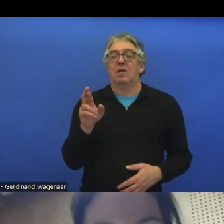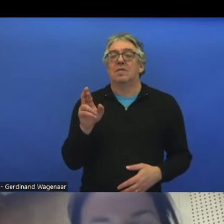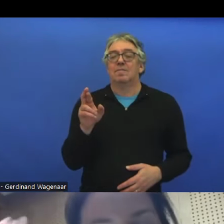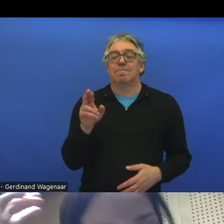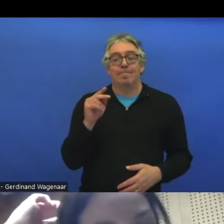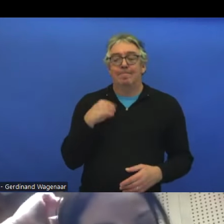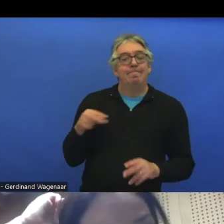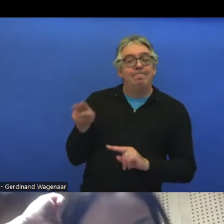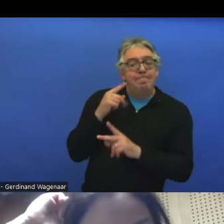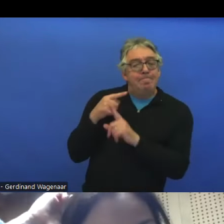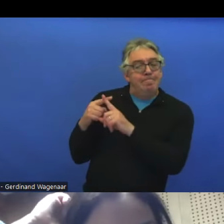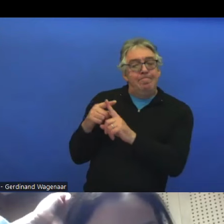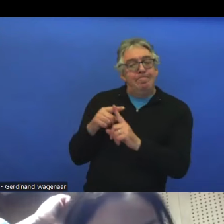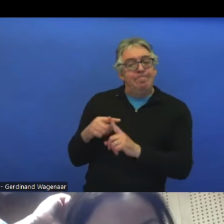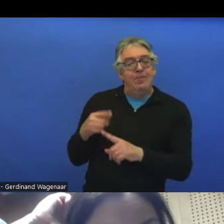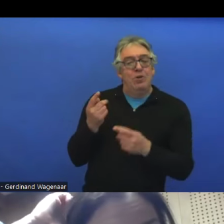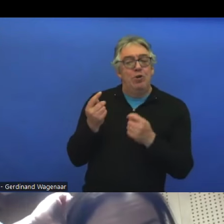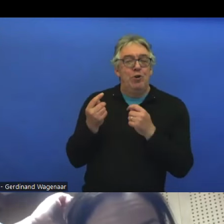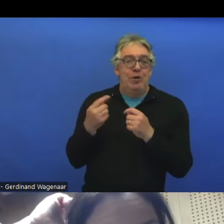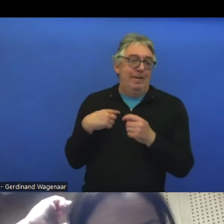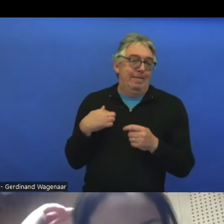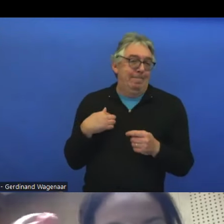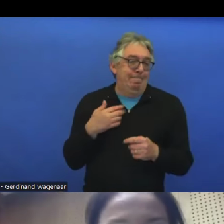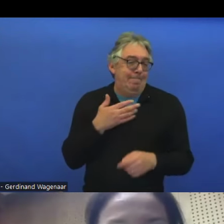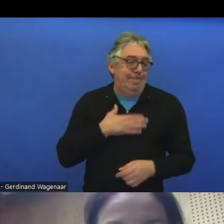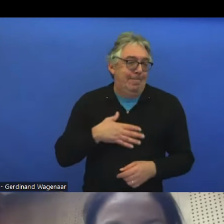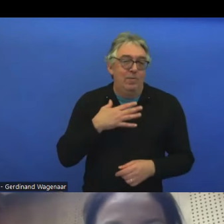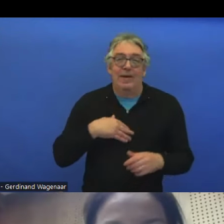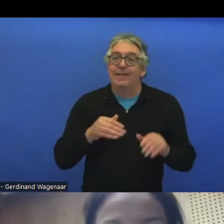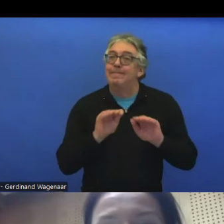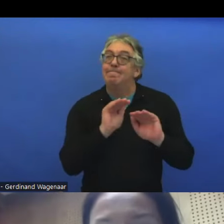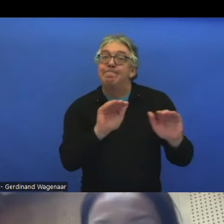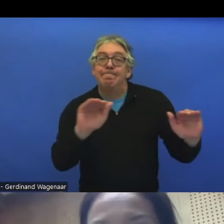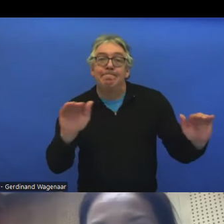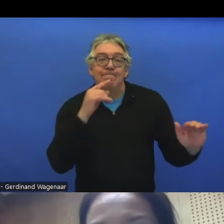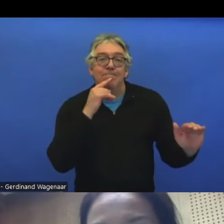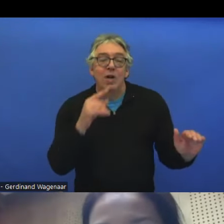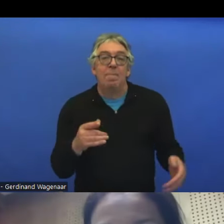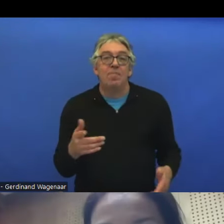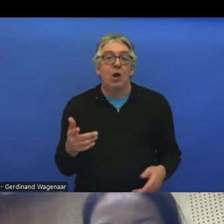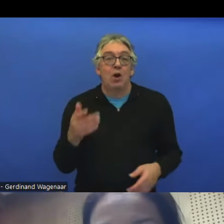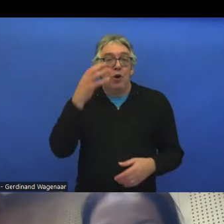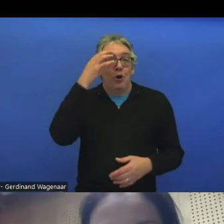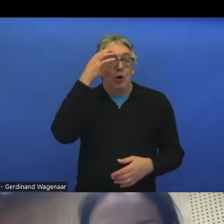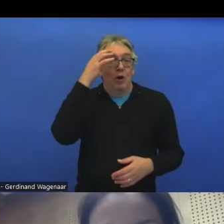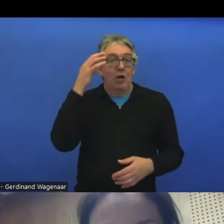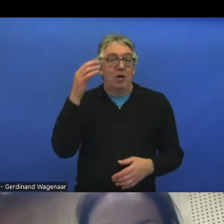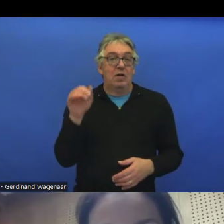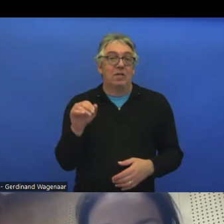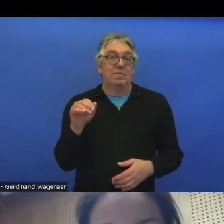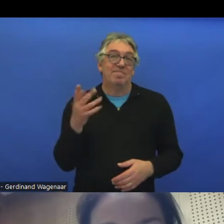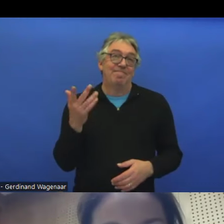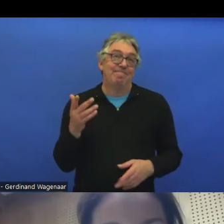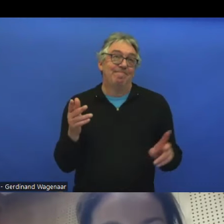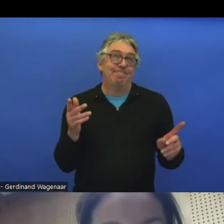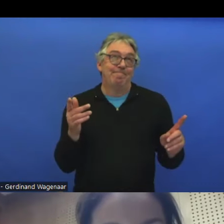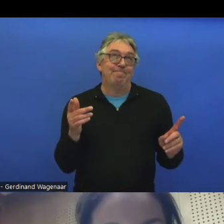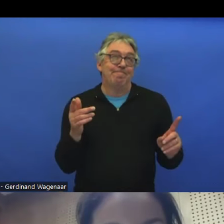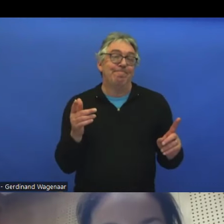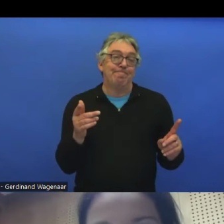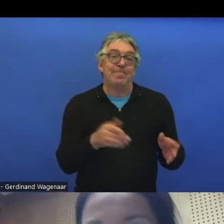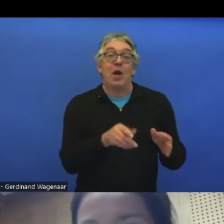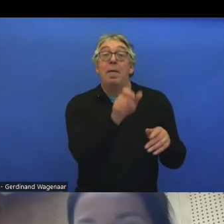we're trying to push out this message as much as possible, that statelessness is very much also a developmental issue and really needs to